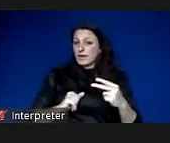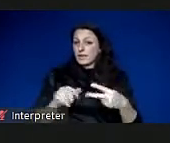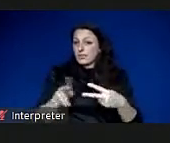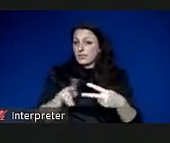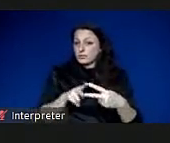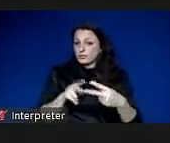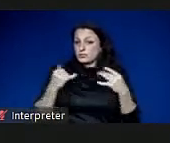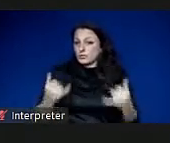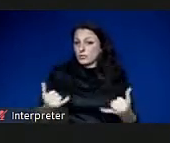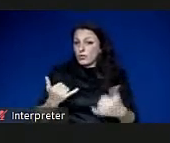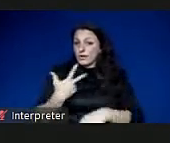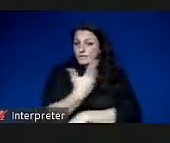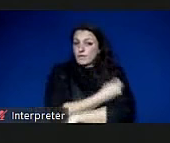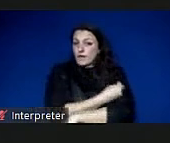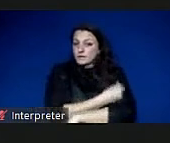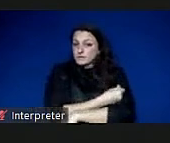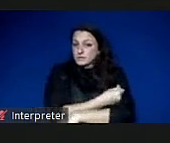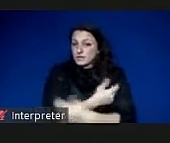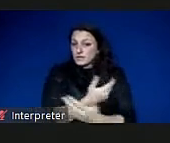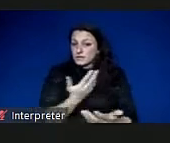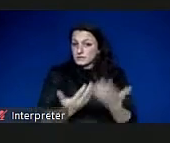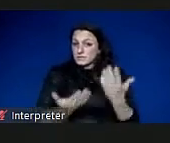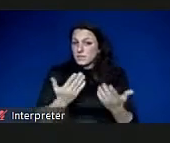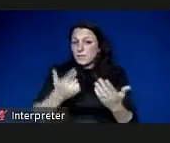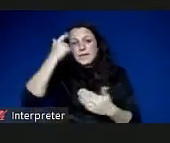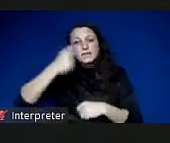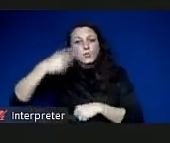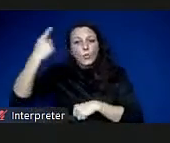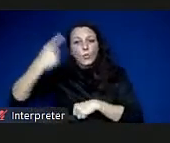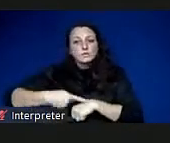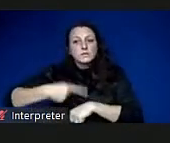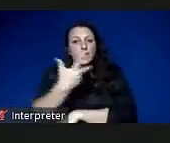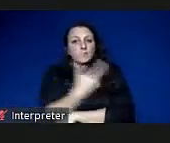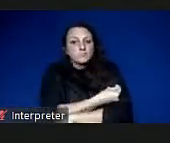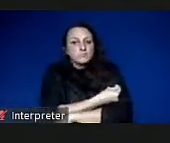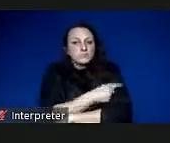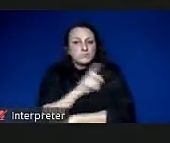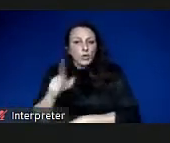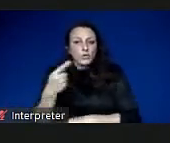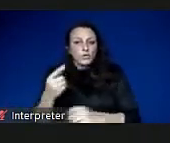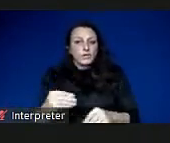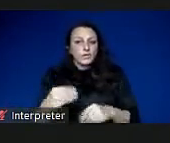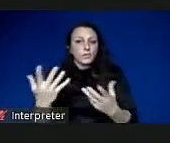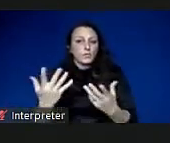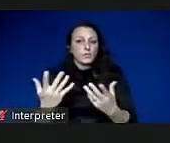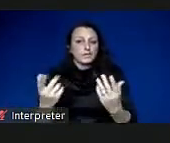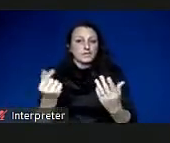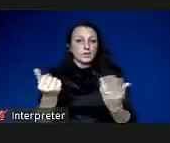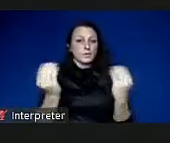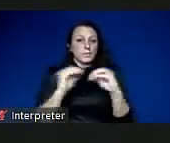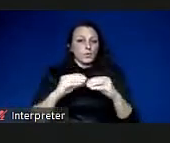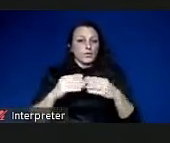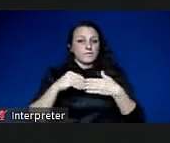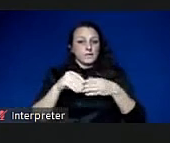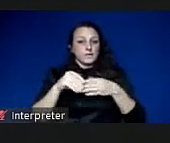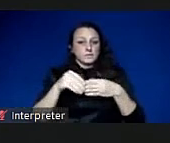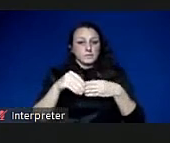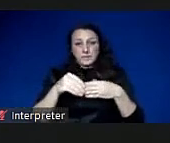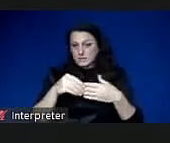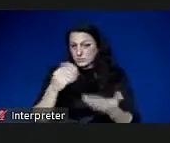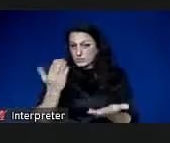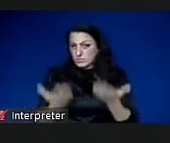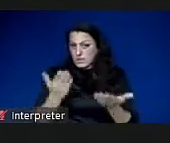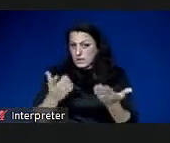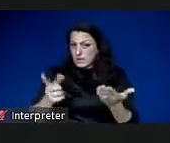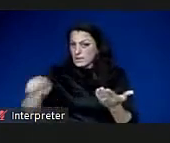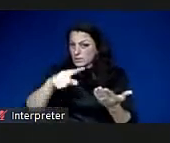distributed, either in deployment because it's a one-shot vaccine, offers a little bit more flexibility, if perhaps any